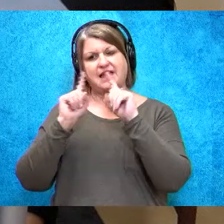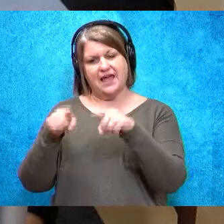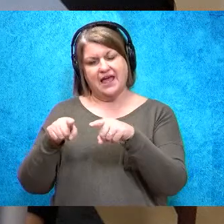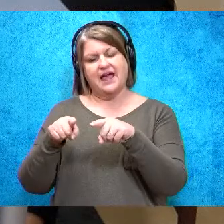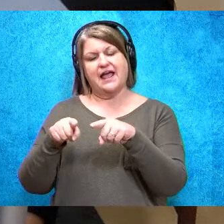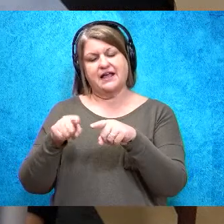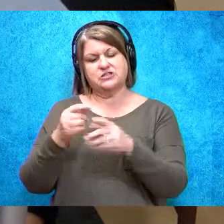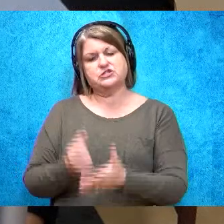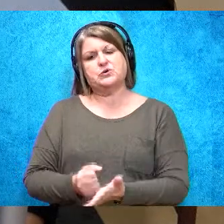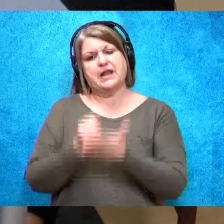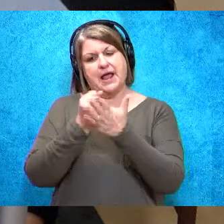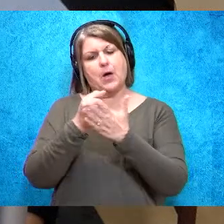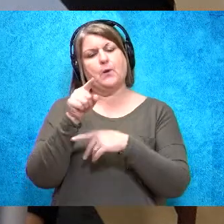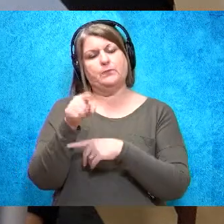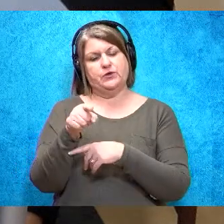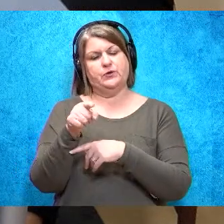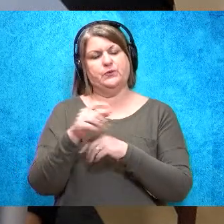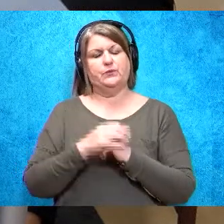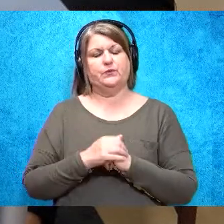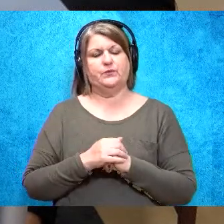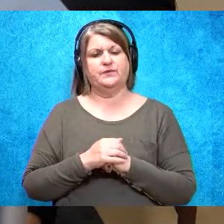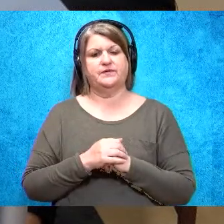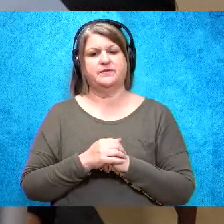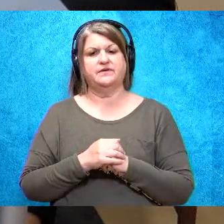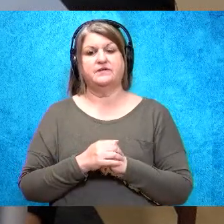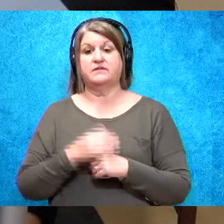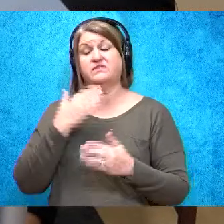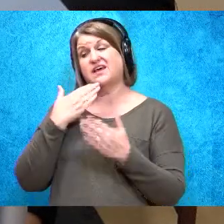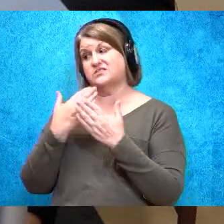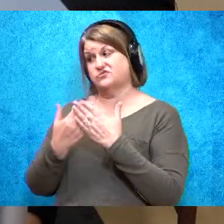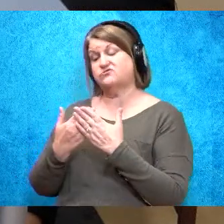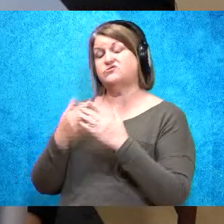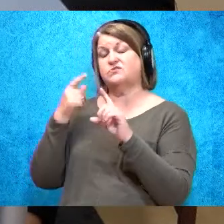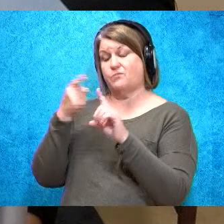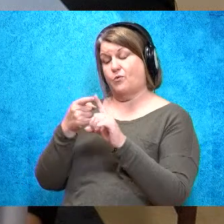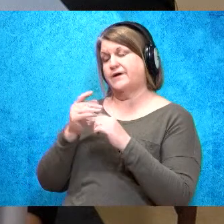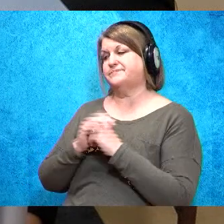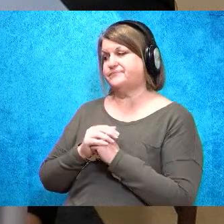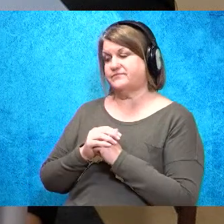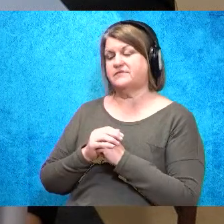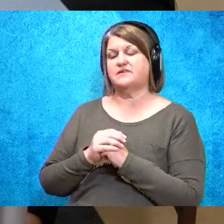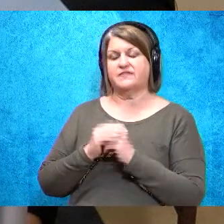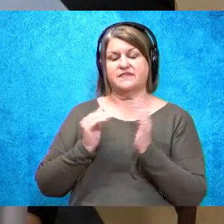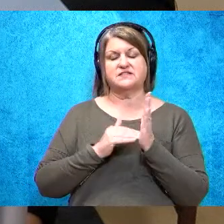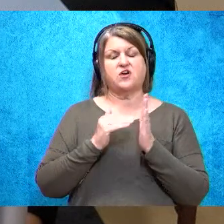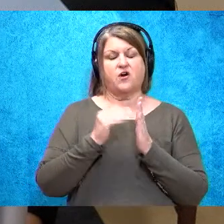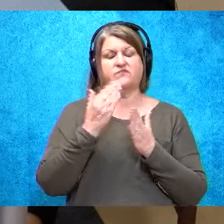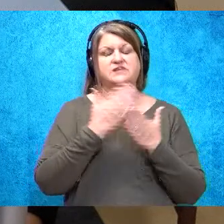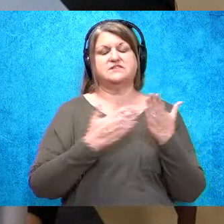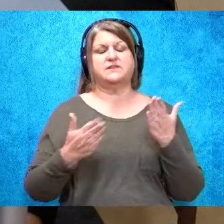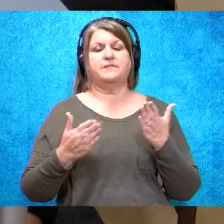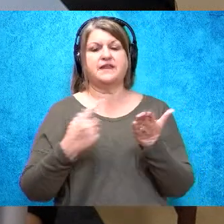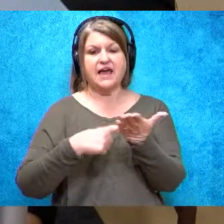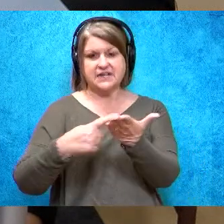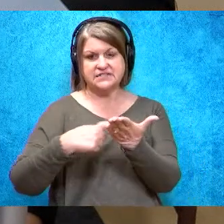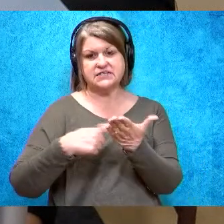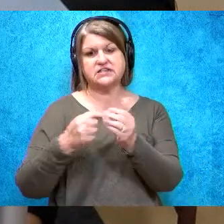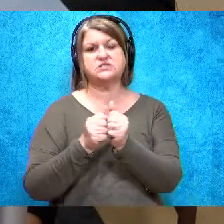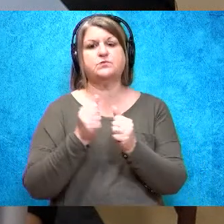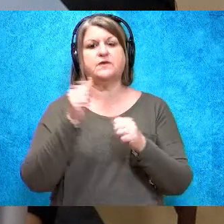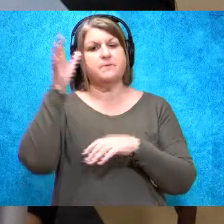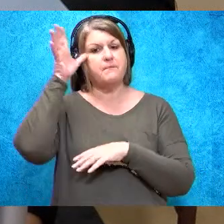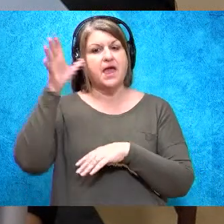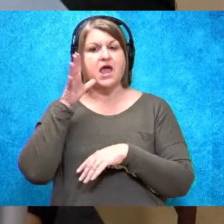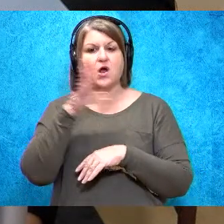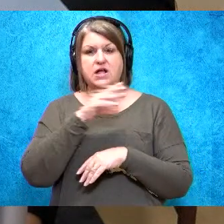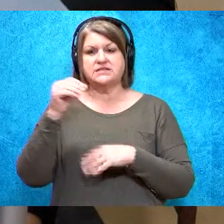whatever way possible. That is such a good point. That is oftentimes something that I will talk to parents and students about.